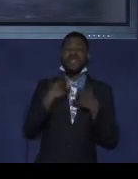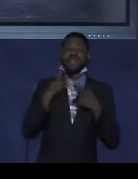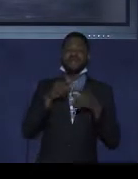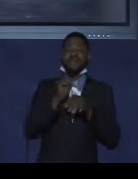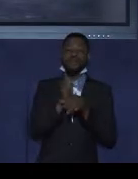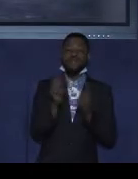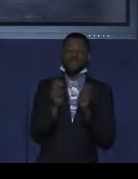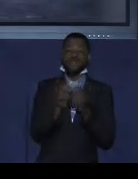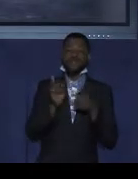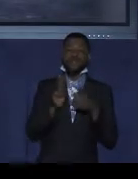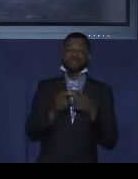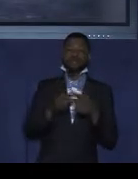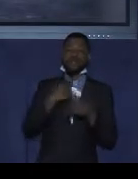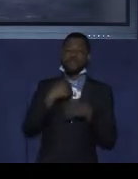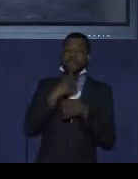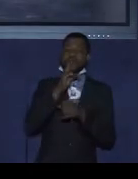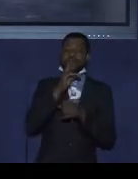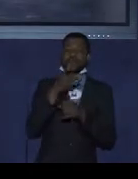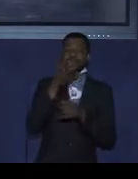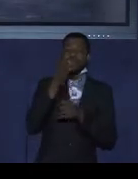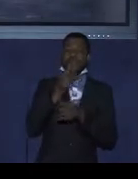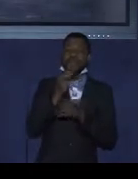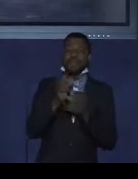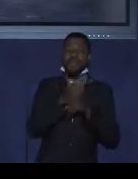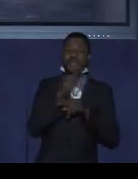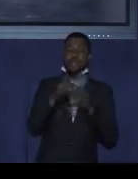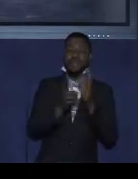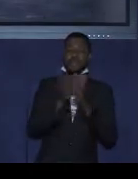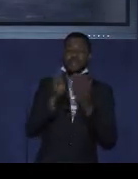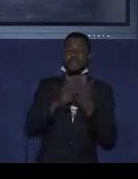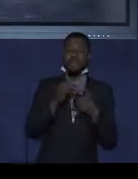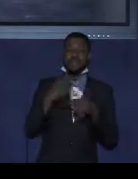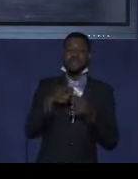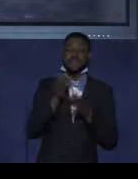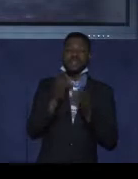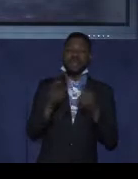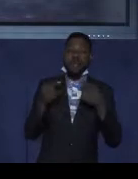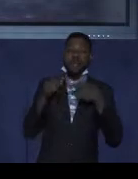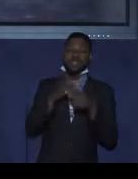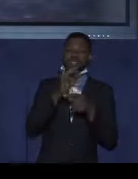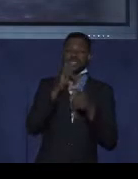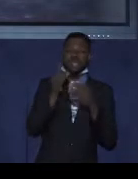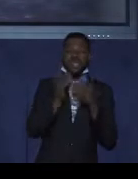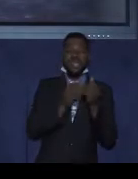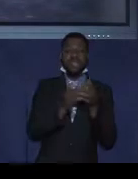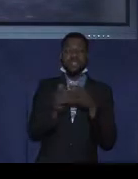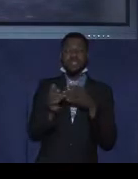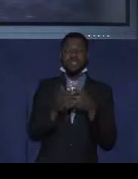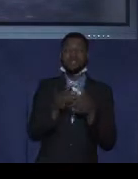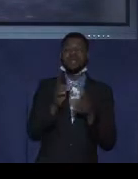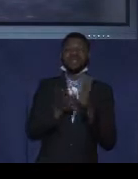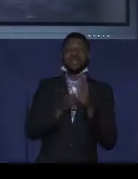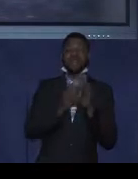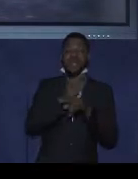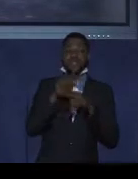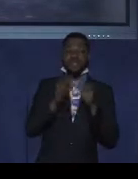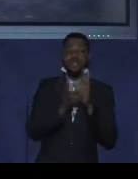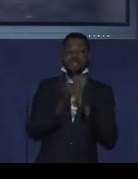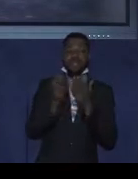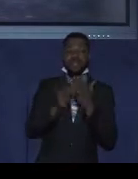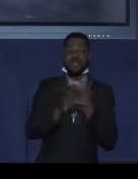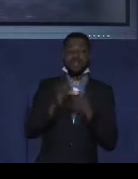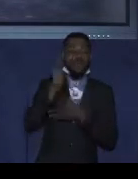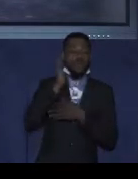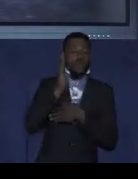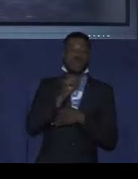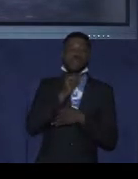have to work together to ensure national development. But if opposite is the case, national